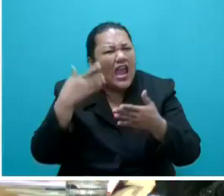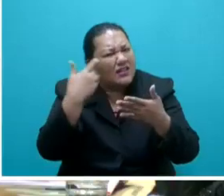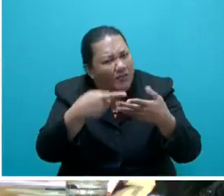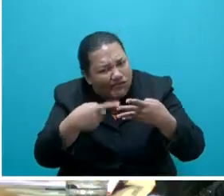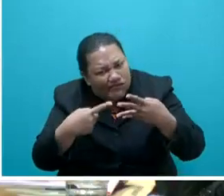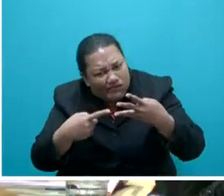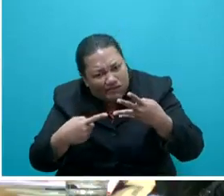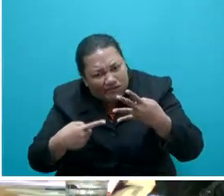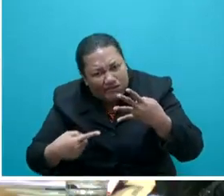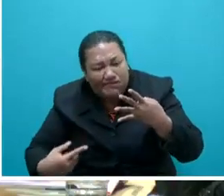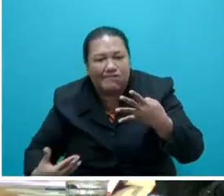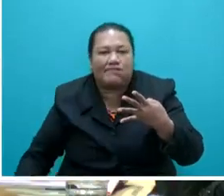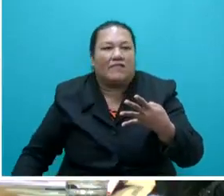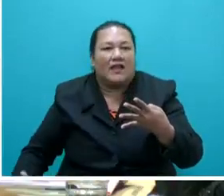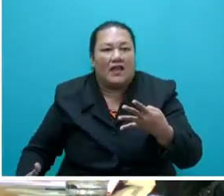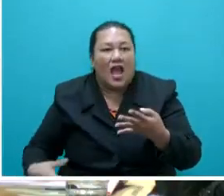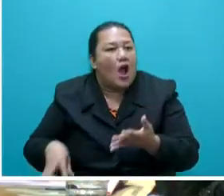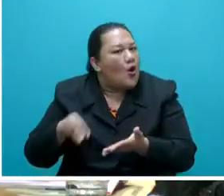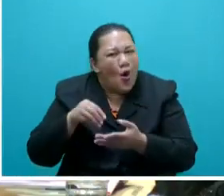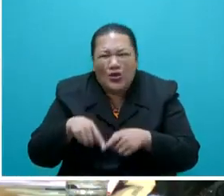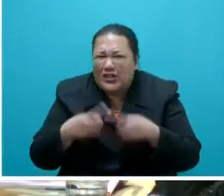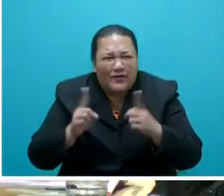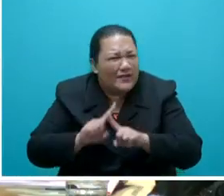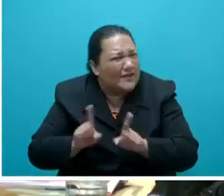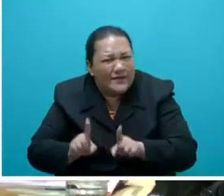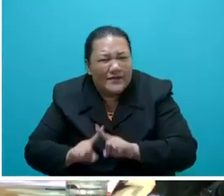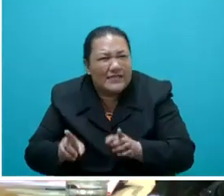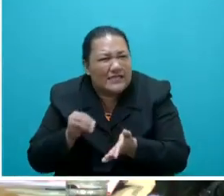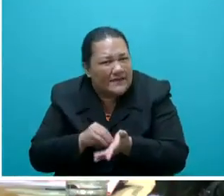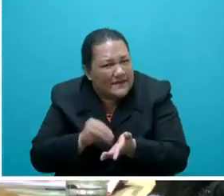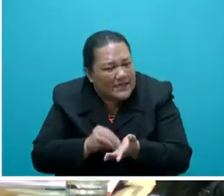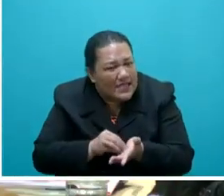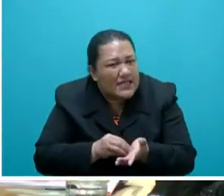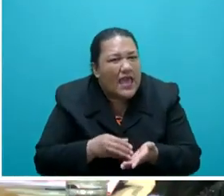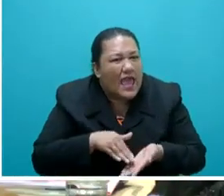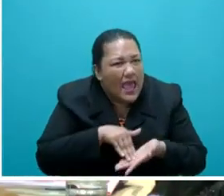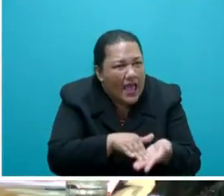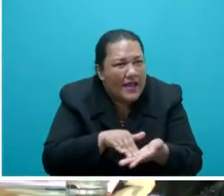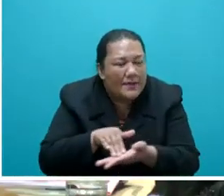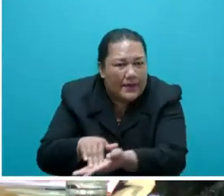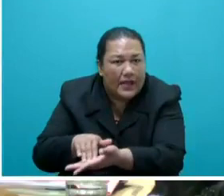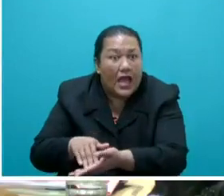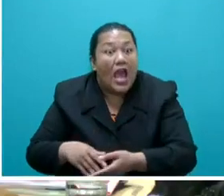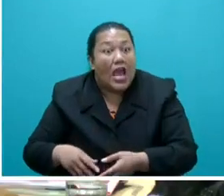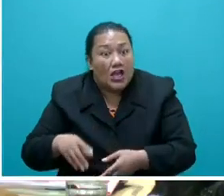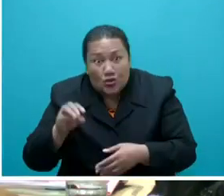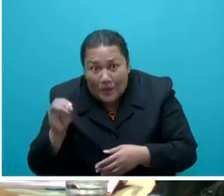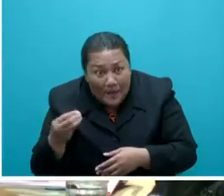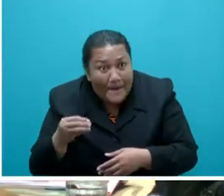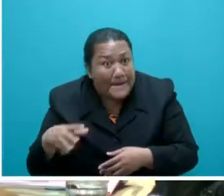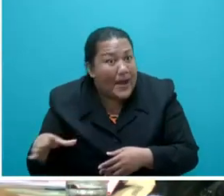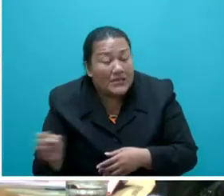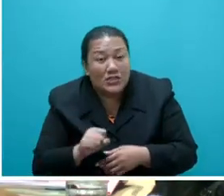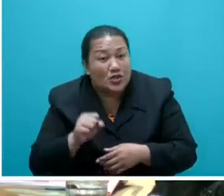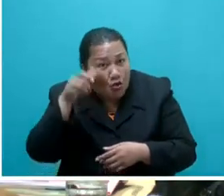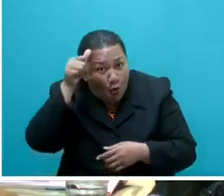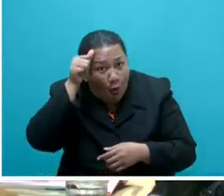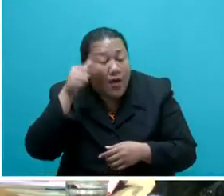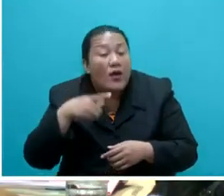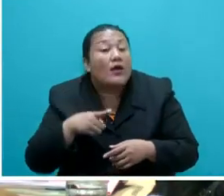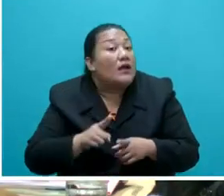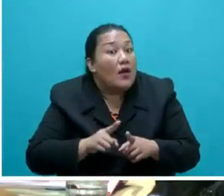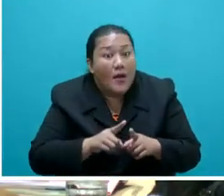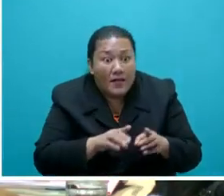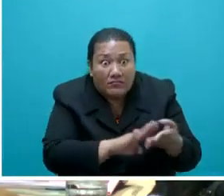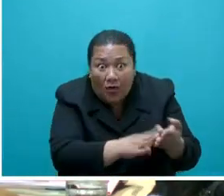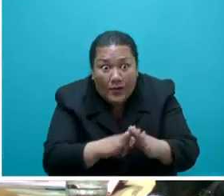It is also important to note that most of the communities visited are geographically marginalized, making it a huge